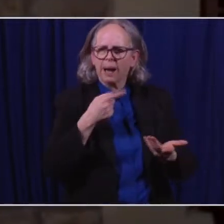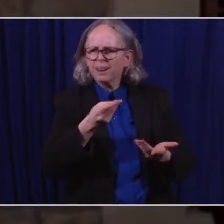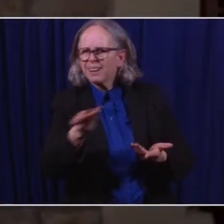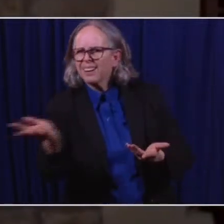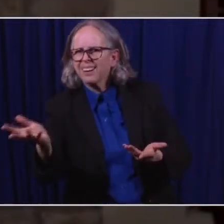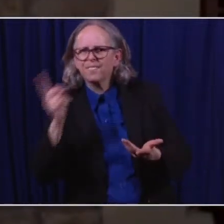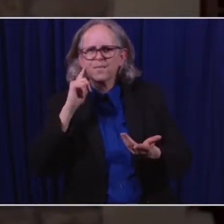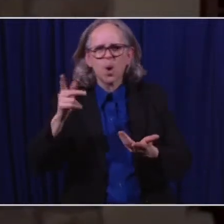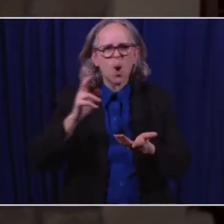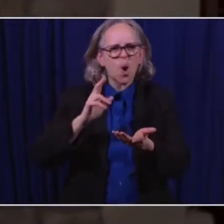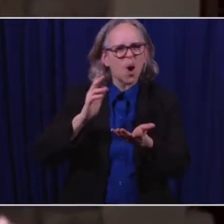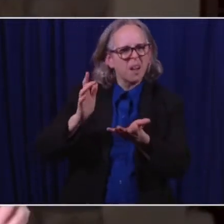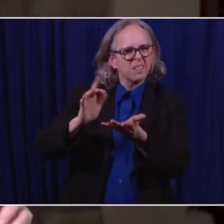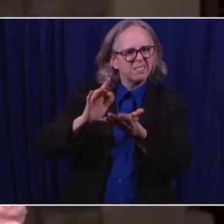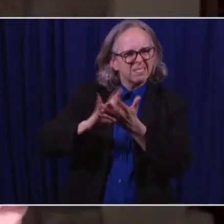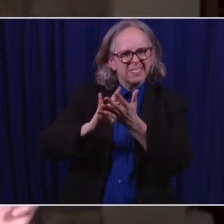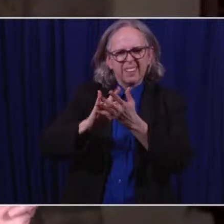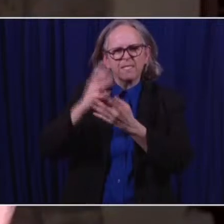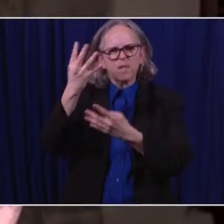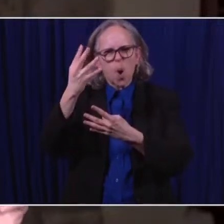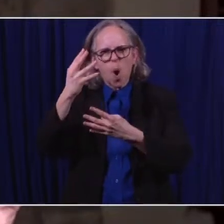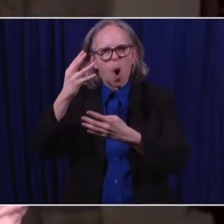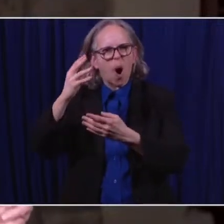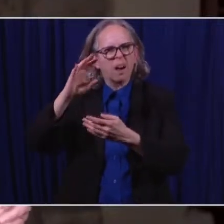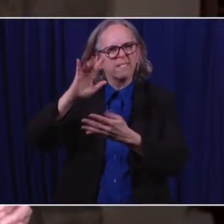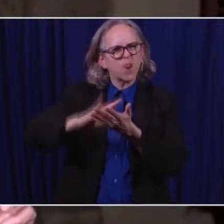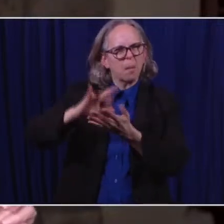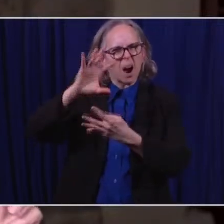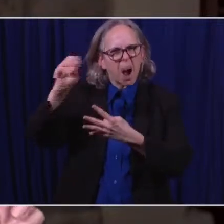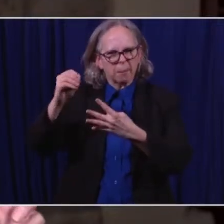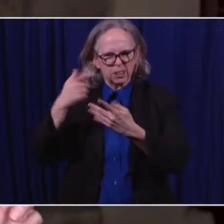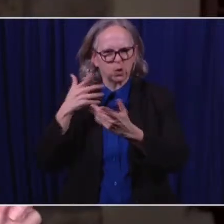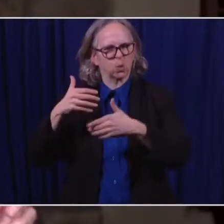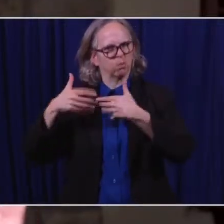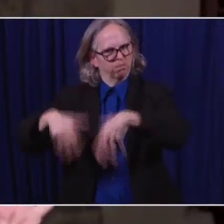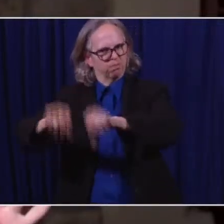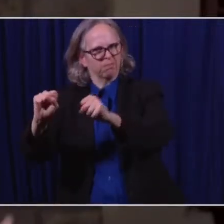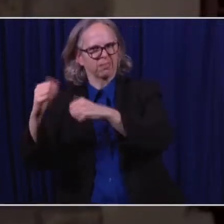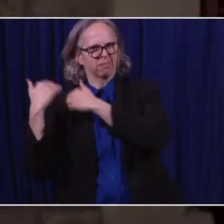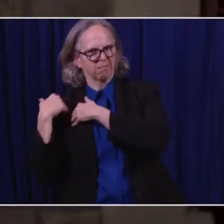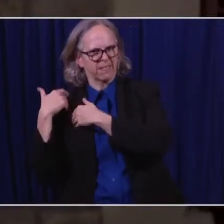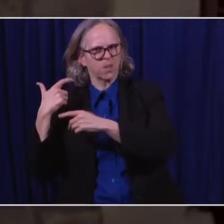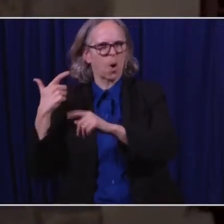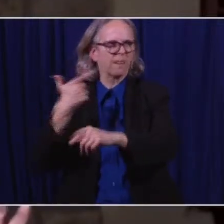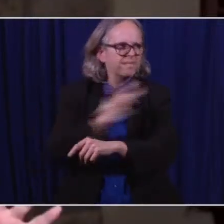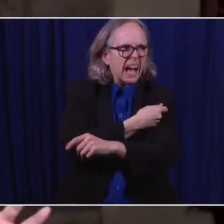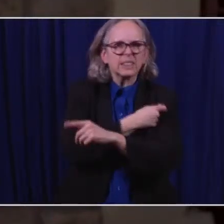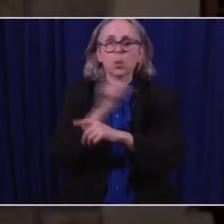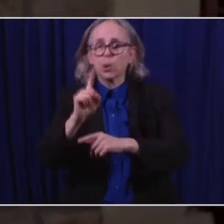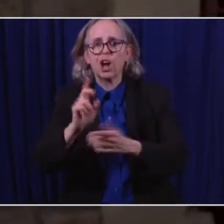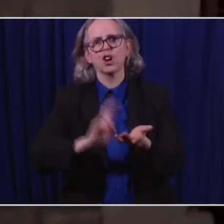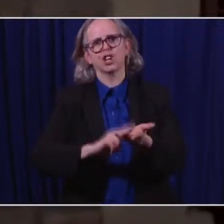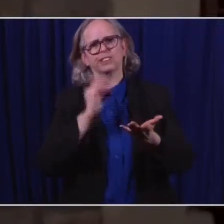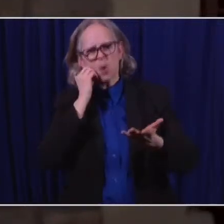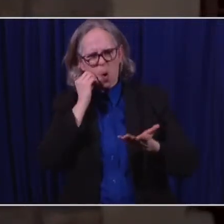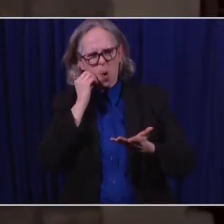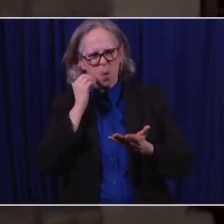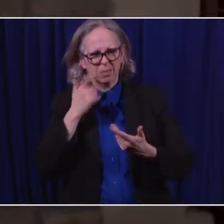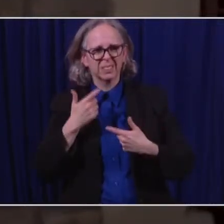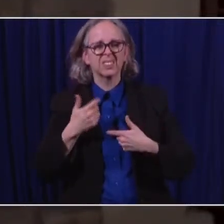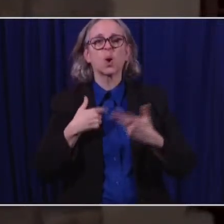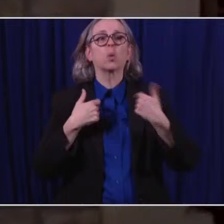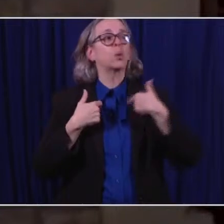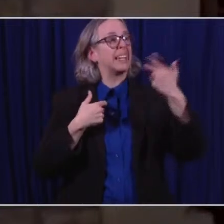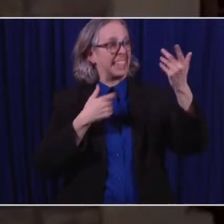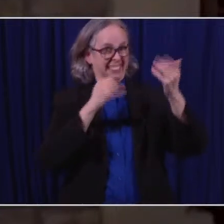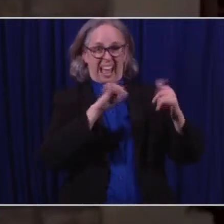that we have, even though they, quote, are credited to us as we have received them. We haven't physically received them, and we can't control them. And they're only